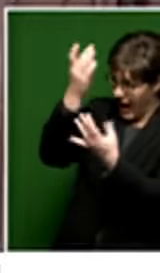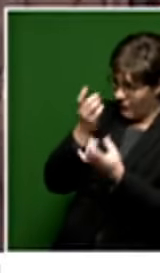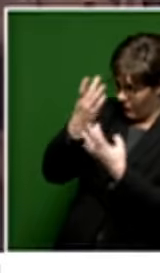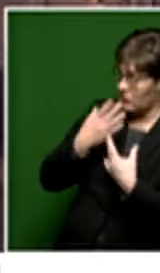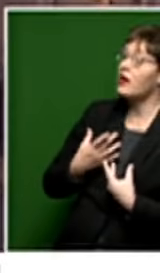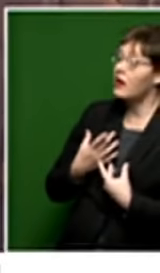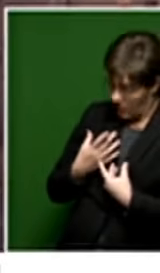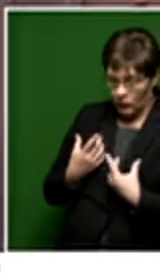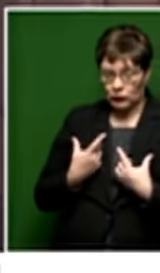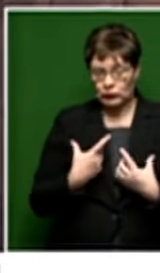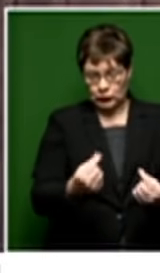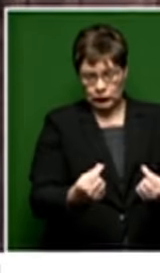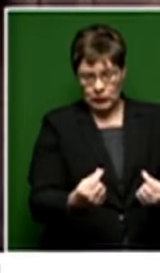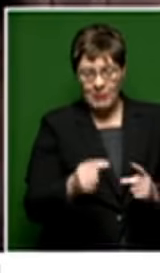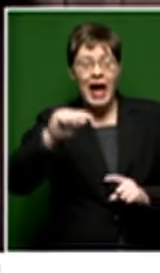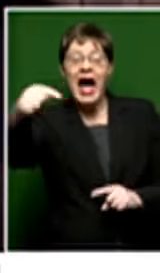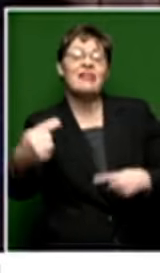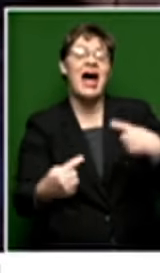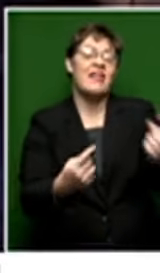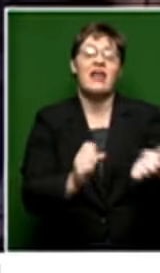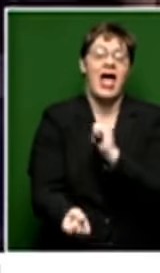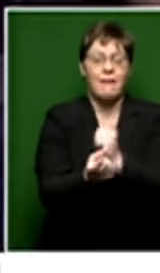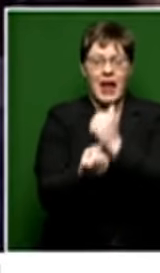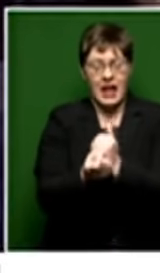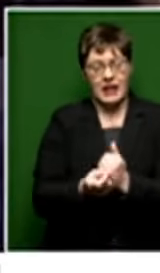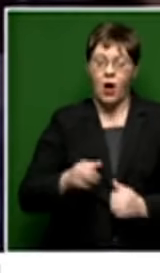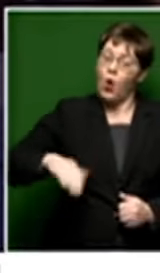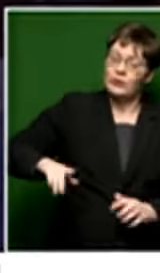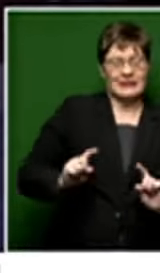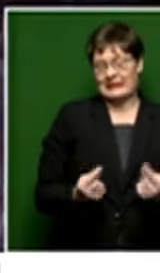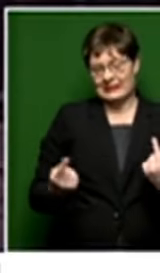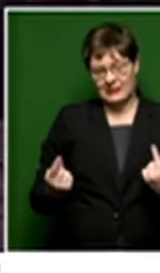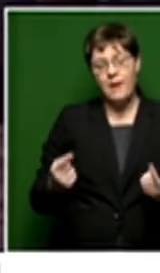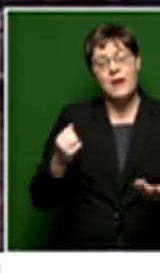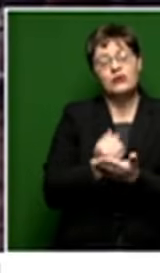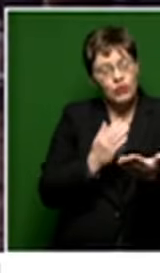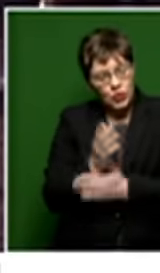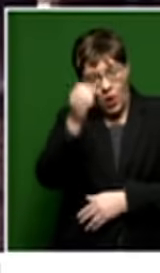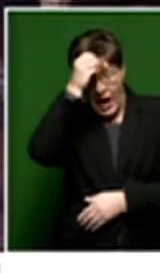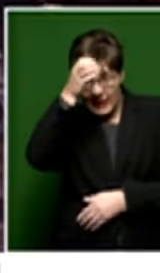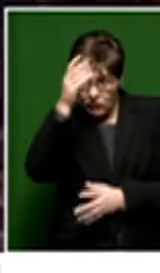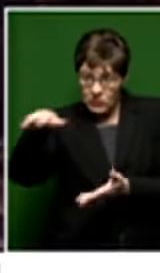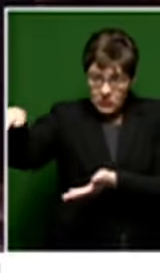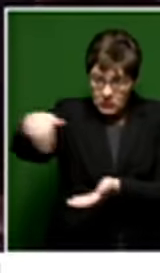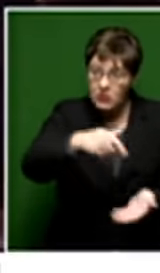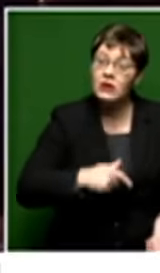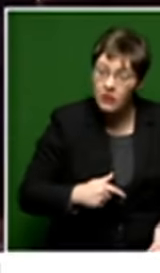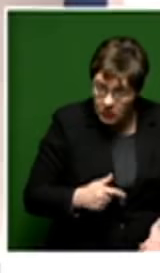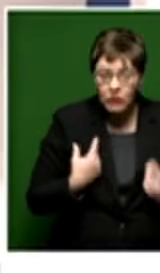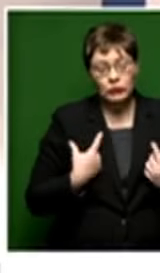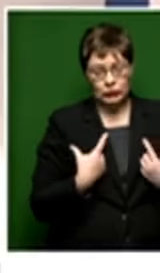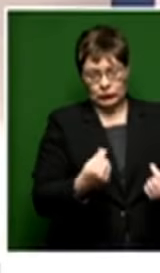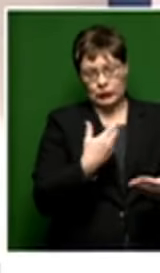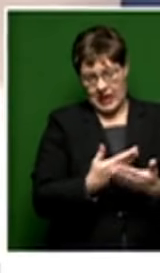can prevent even other things to happen. And we know that some of things have happened in our country now.